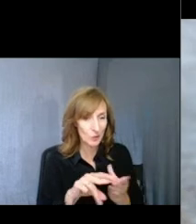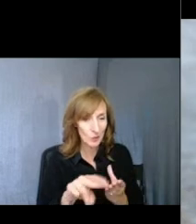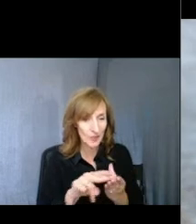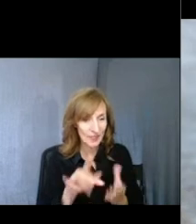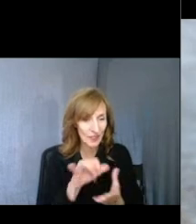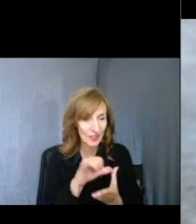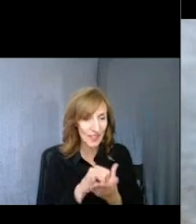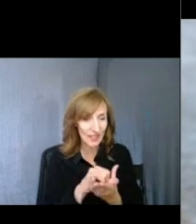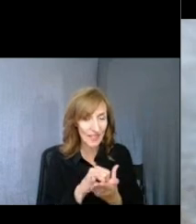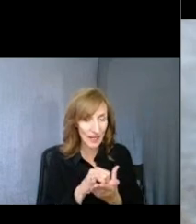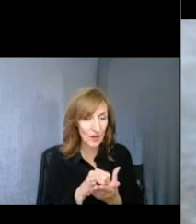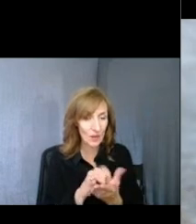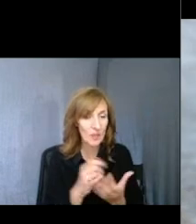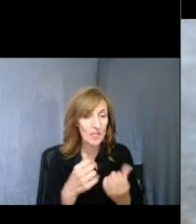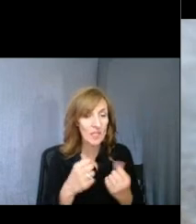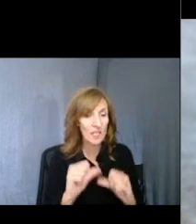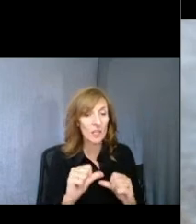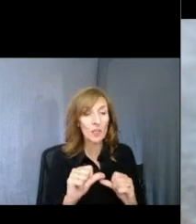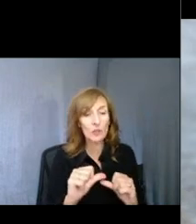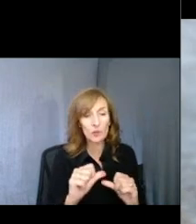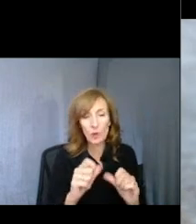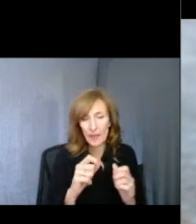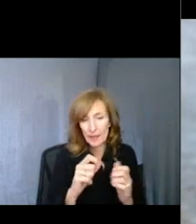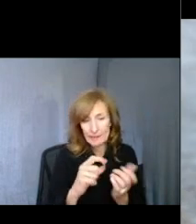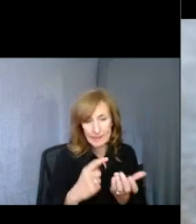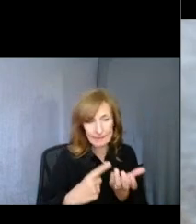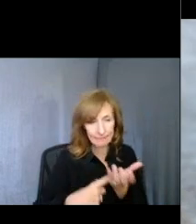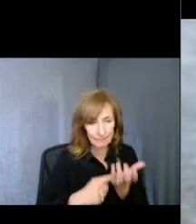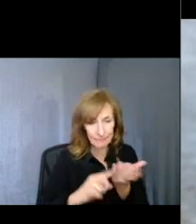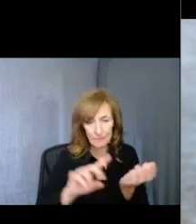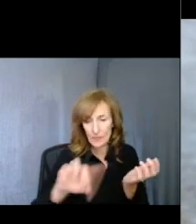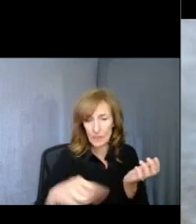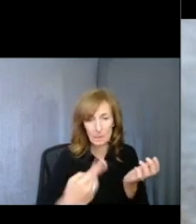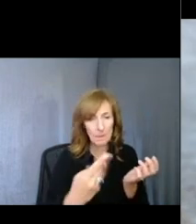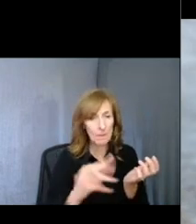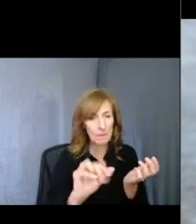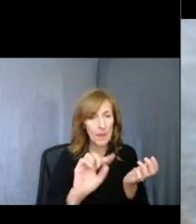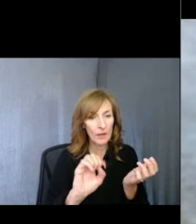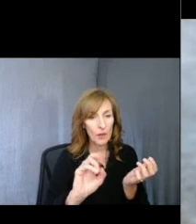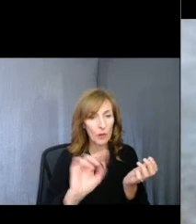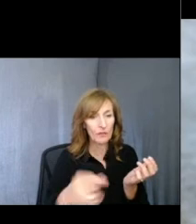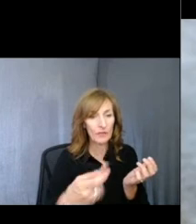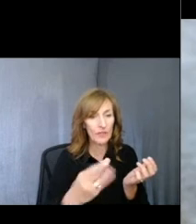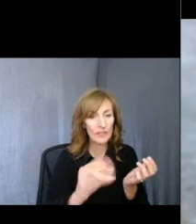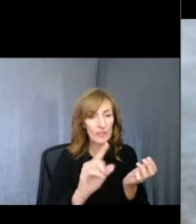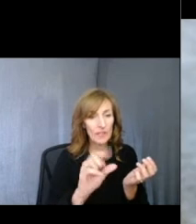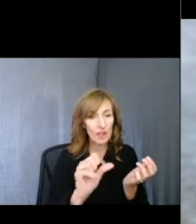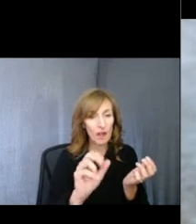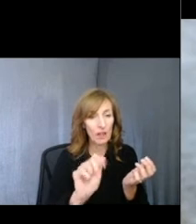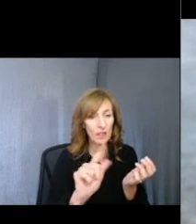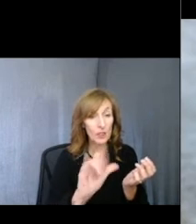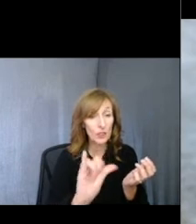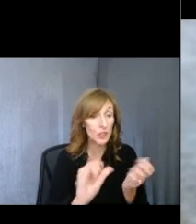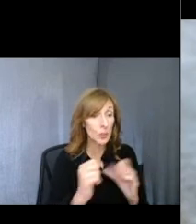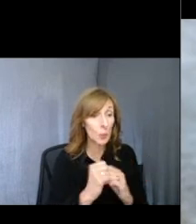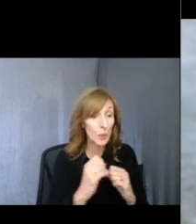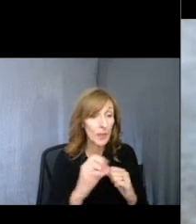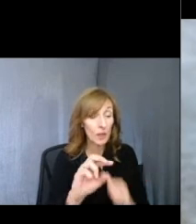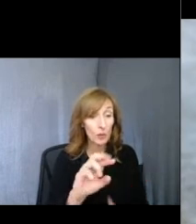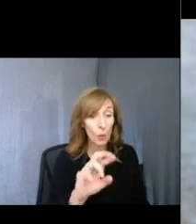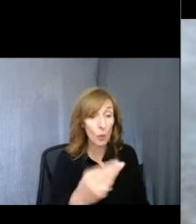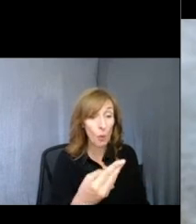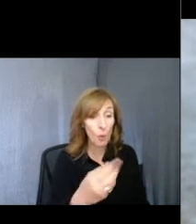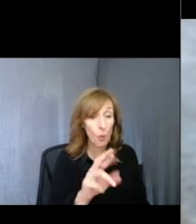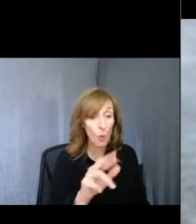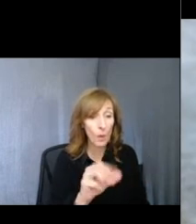to study the pathophysiology and the hormones that are involved in making you hungry, making you not hungry. And on the human side, there's a